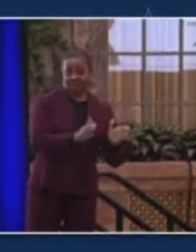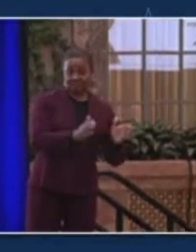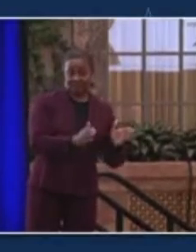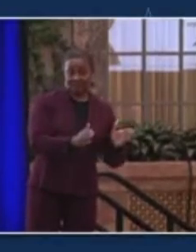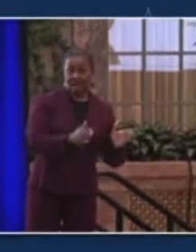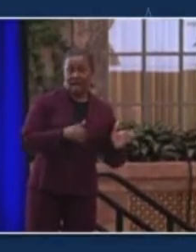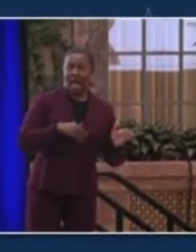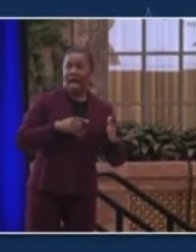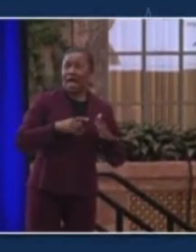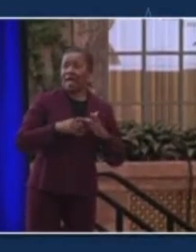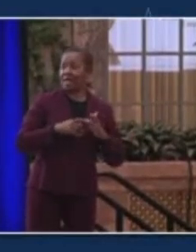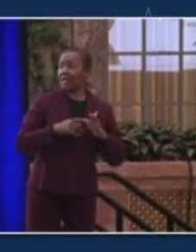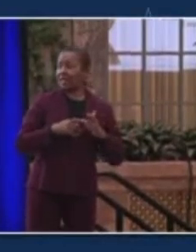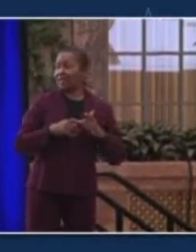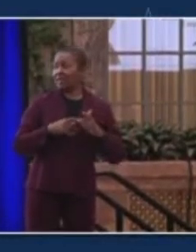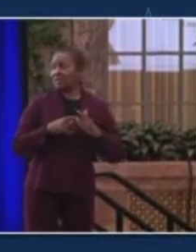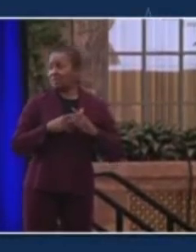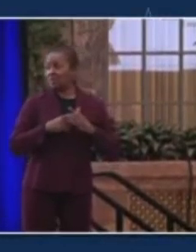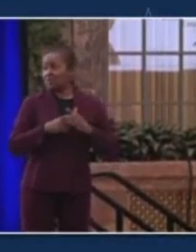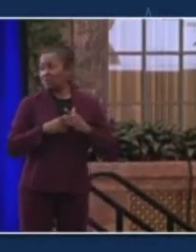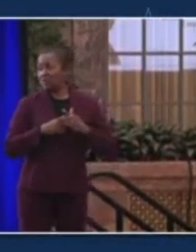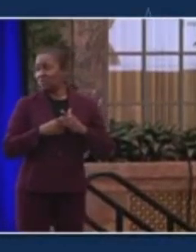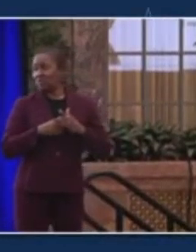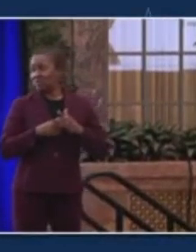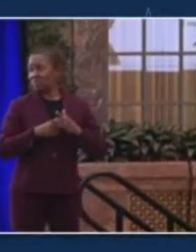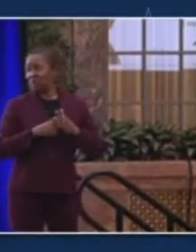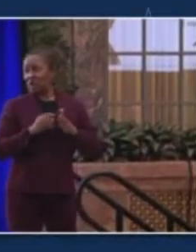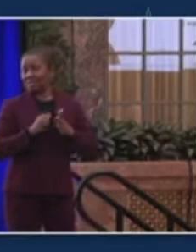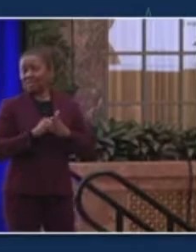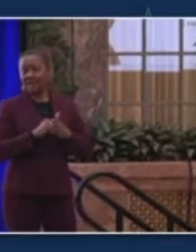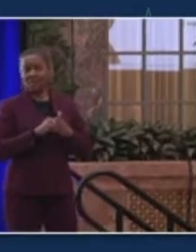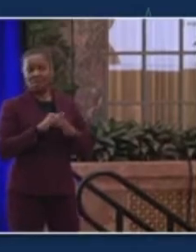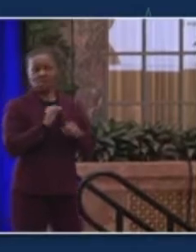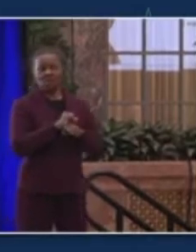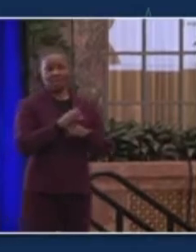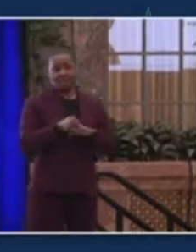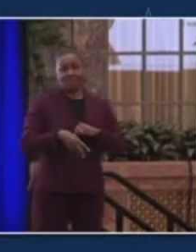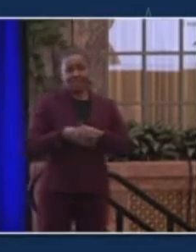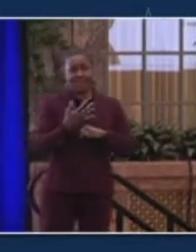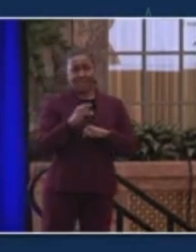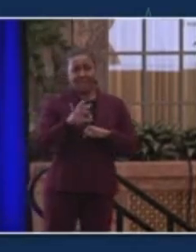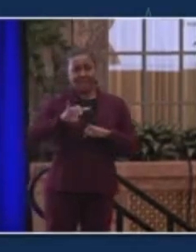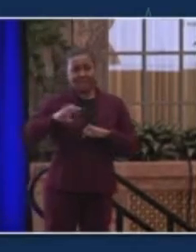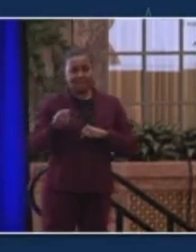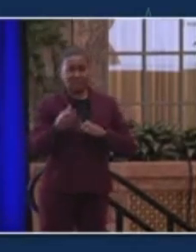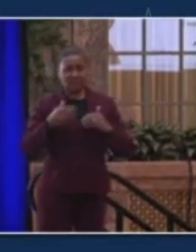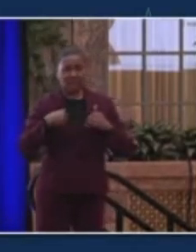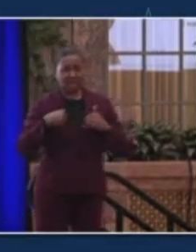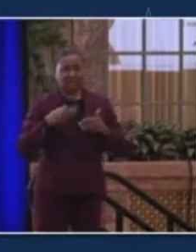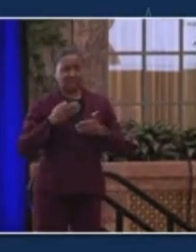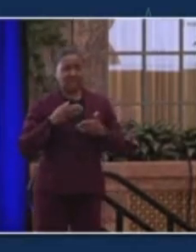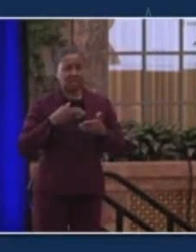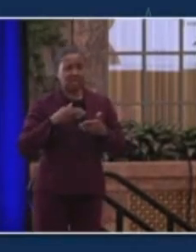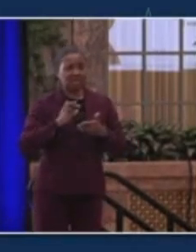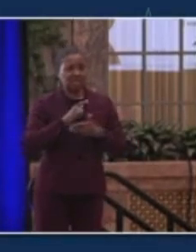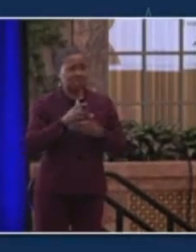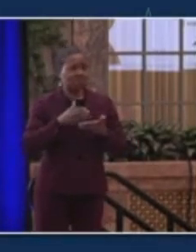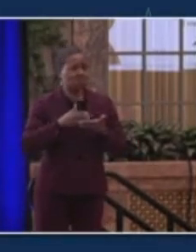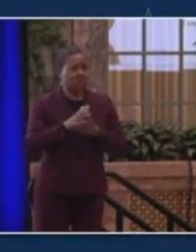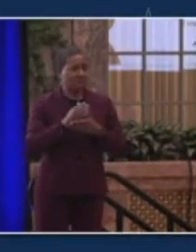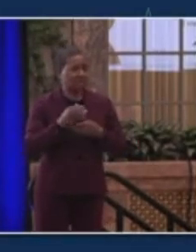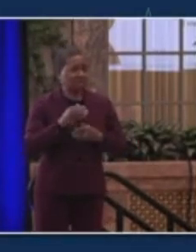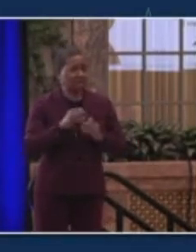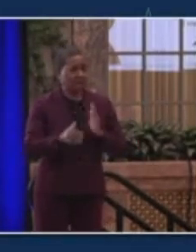had begun working with all of them in the mid-1970s in the movement to pass the Equal Rights Amendment in